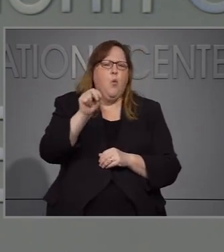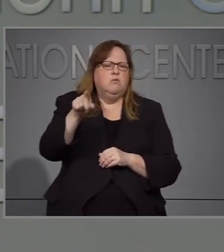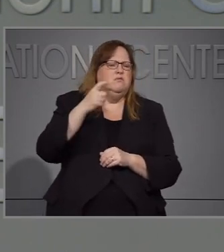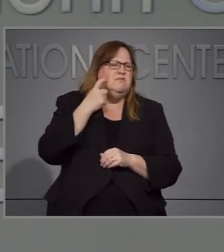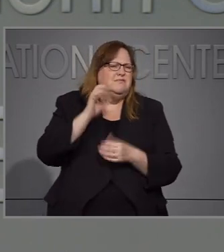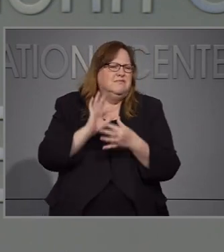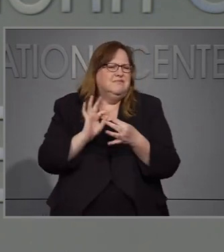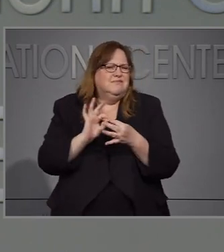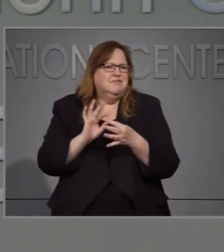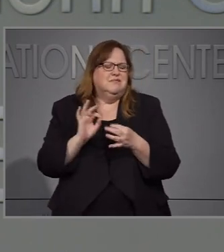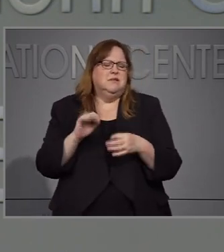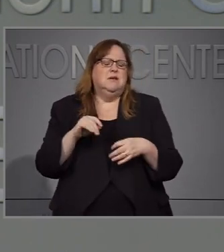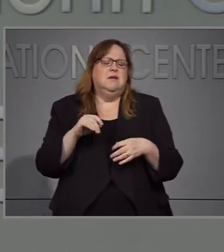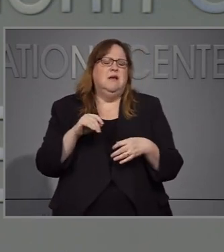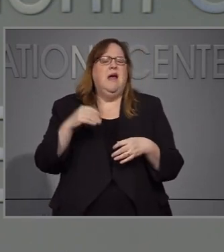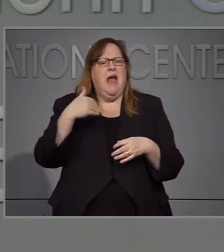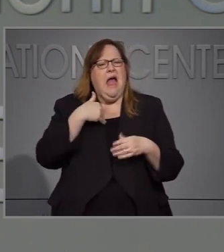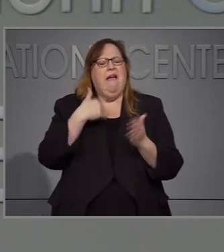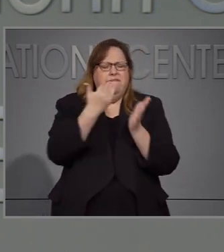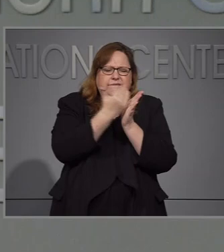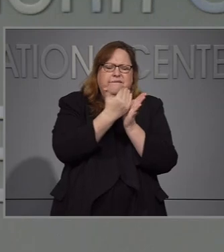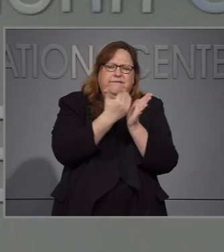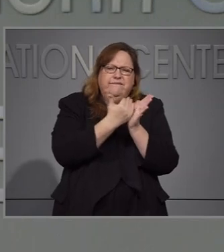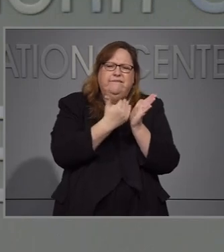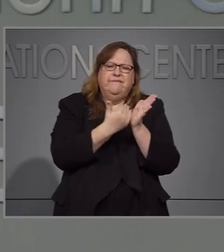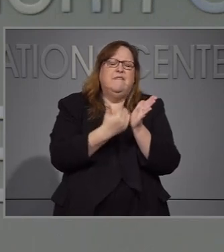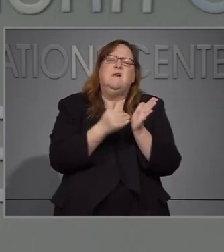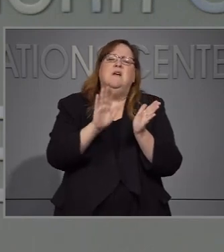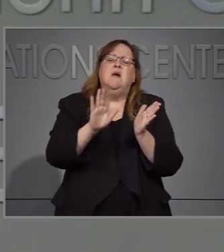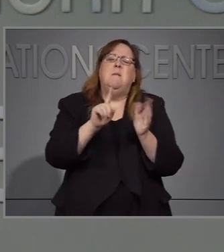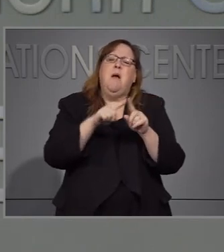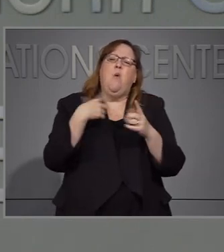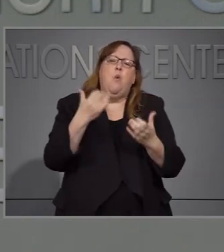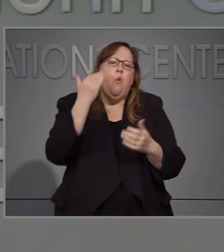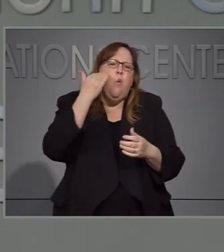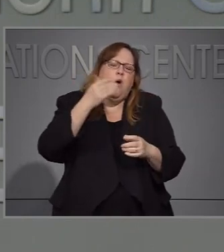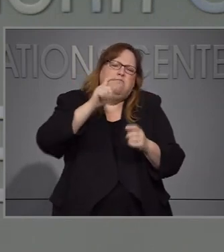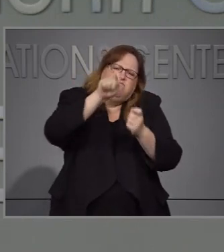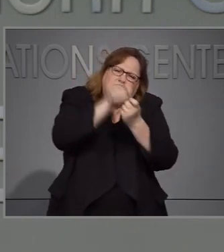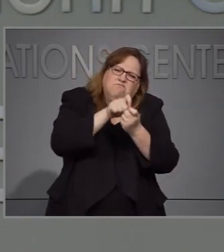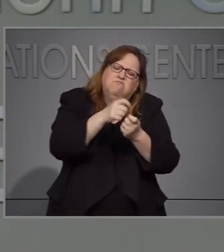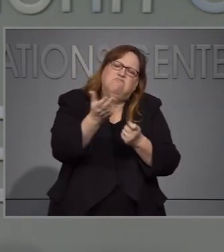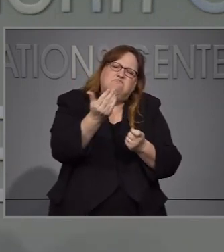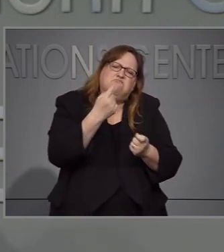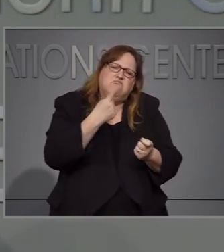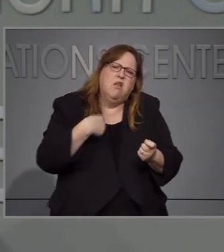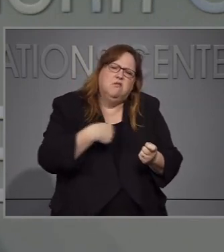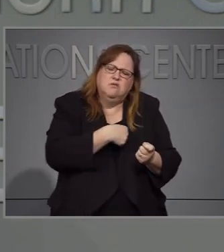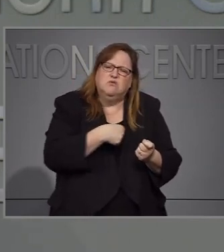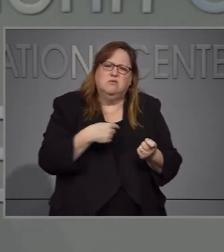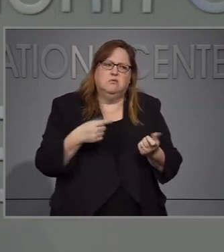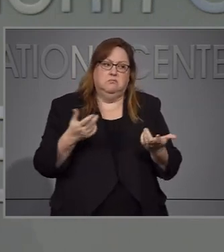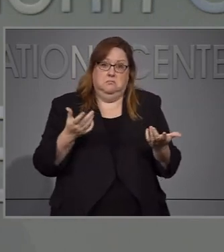lengthy protocols, but I wonder if you could walk us through just a little bit of what you would expect to happen